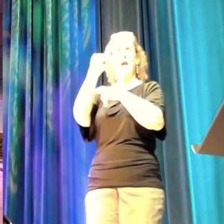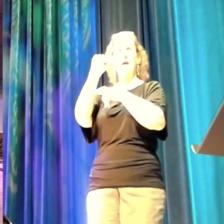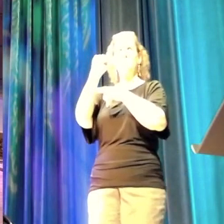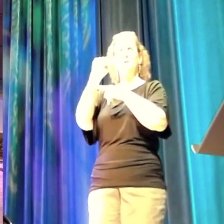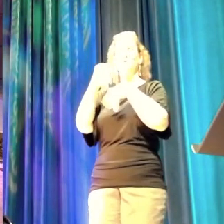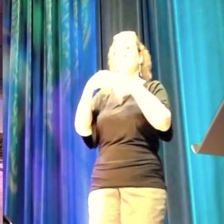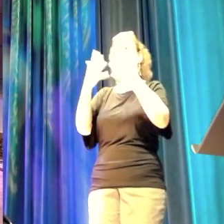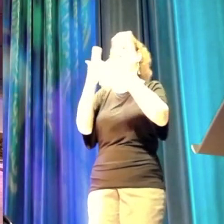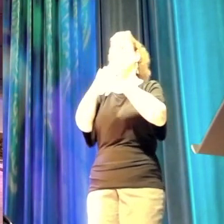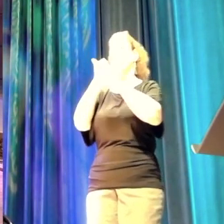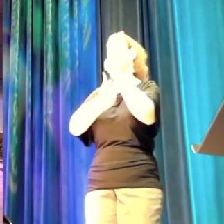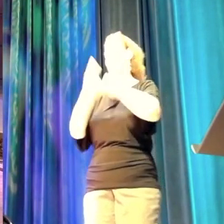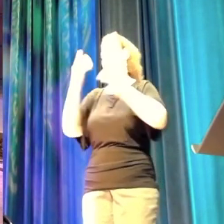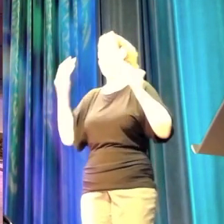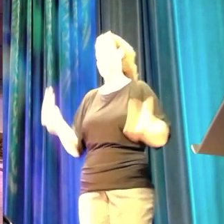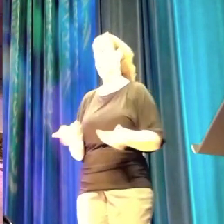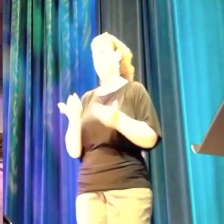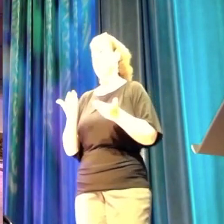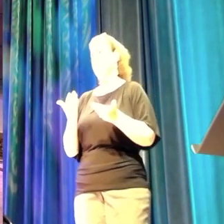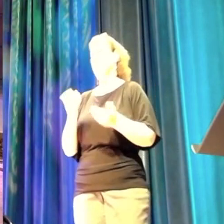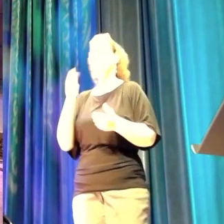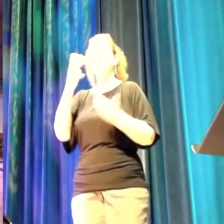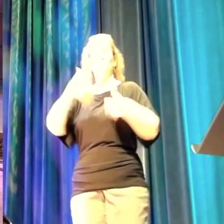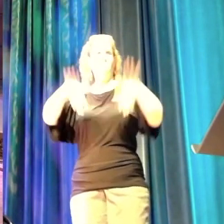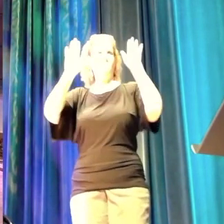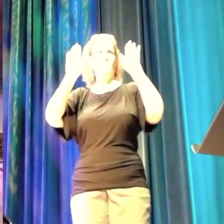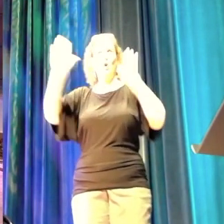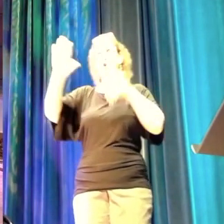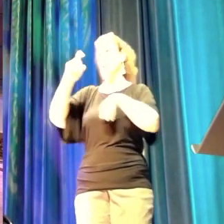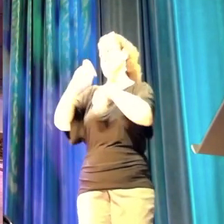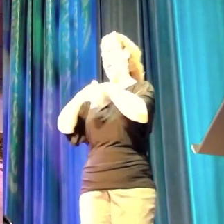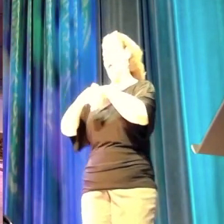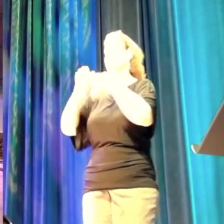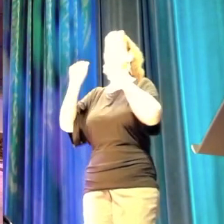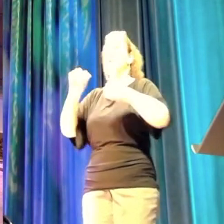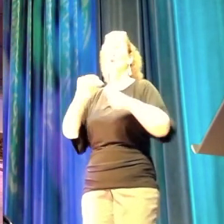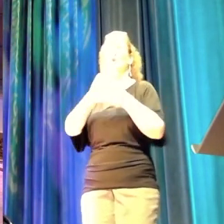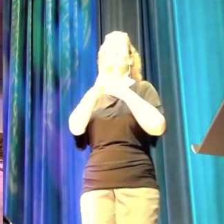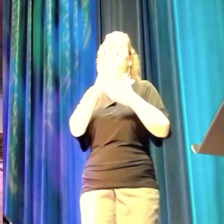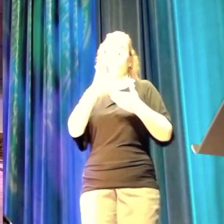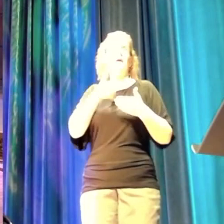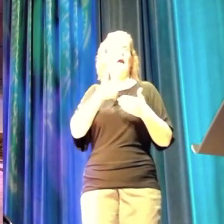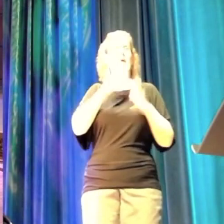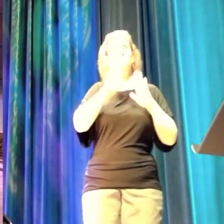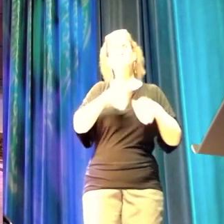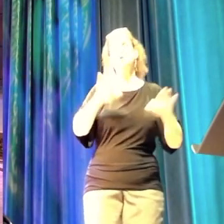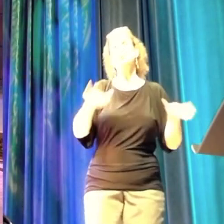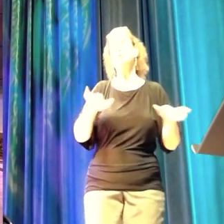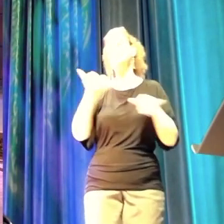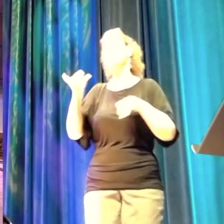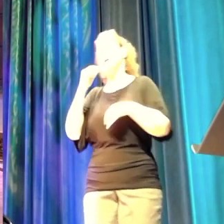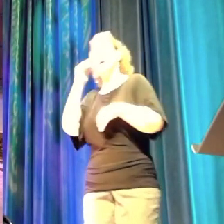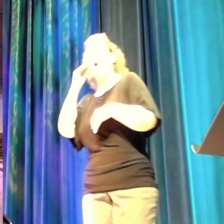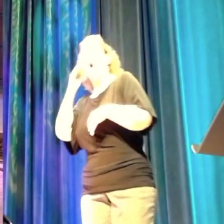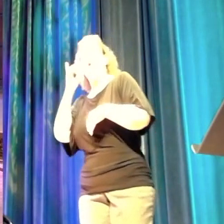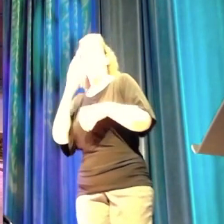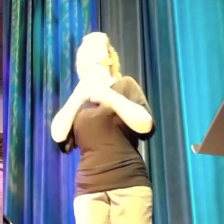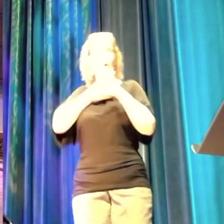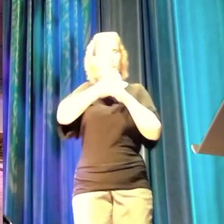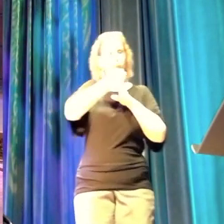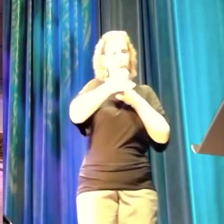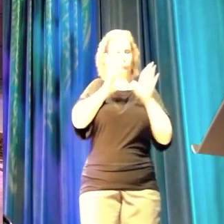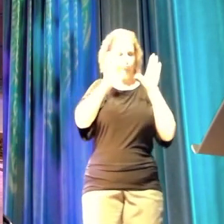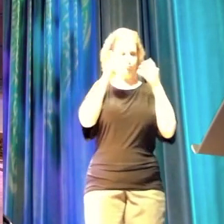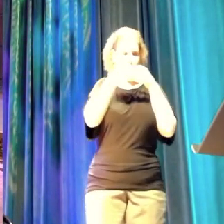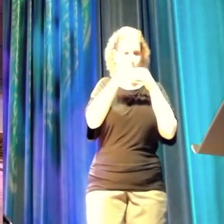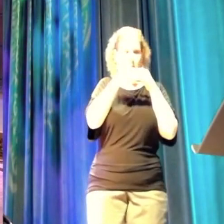for everyone here. She sacrificed her time that she could have been a mom or stayed at home or just stayed in her narrow field, but she inspires us